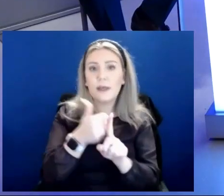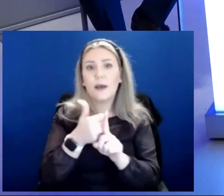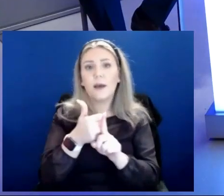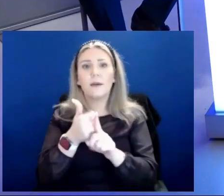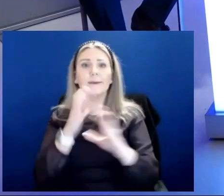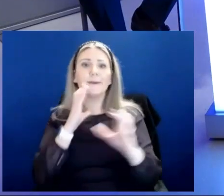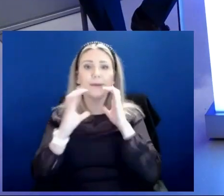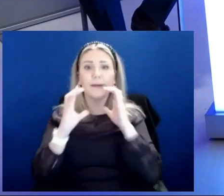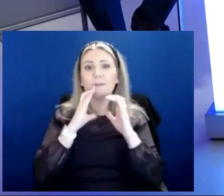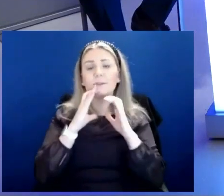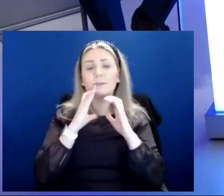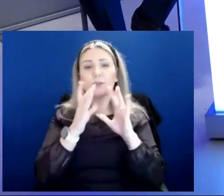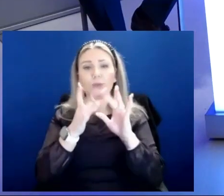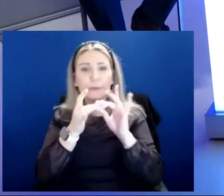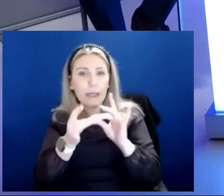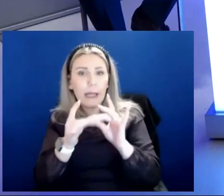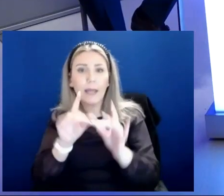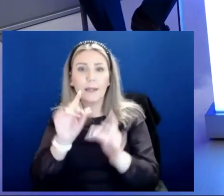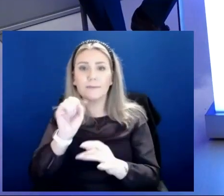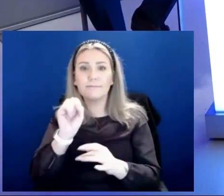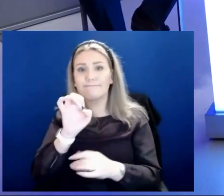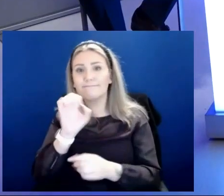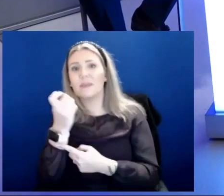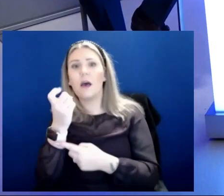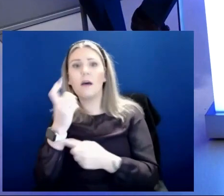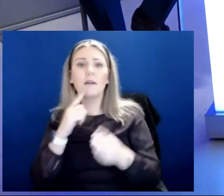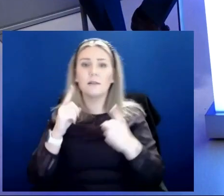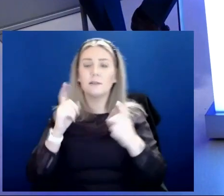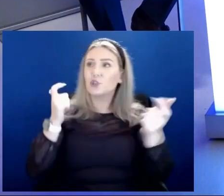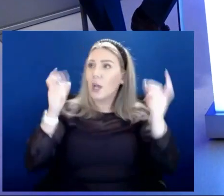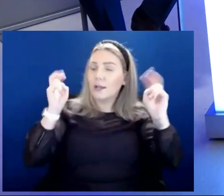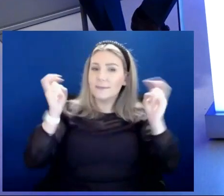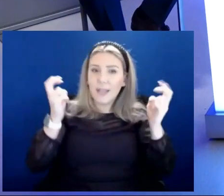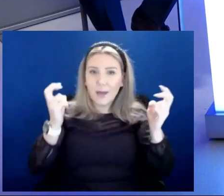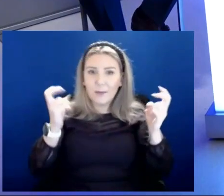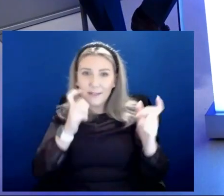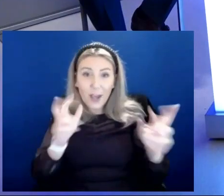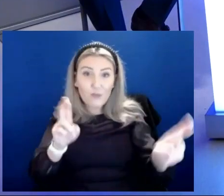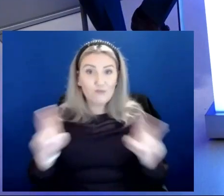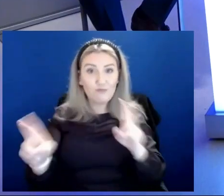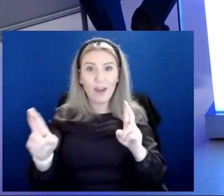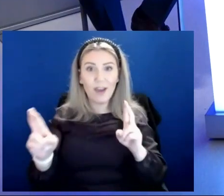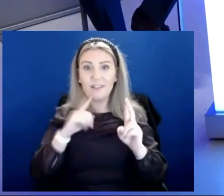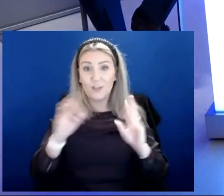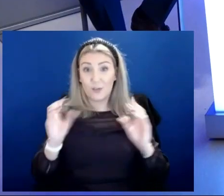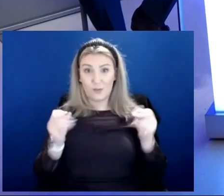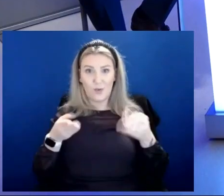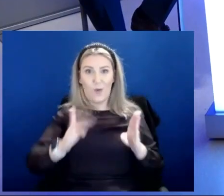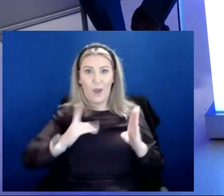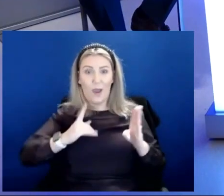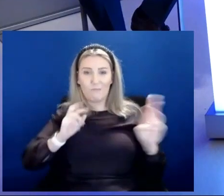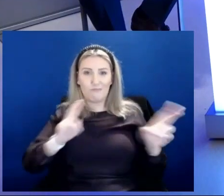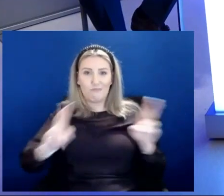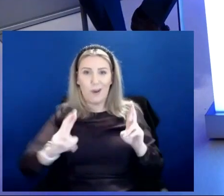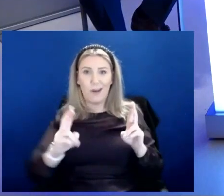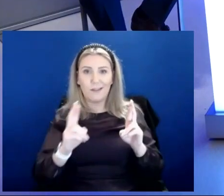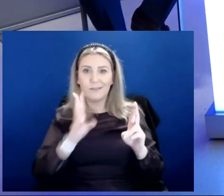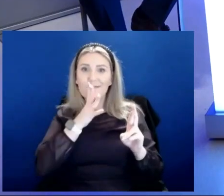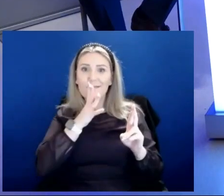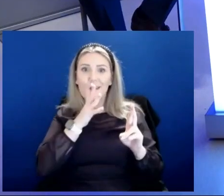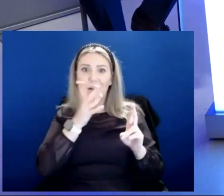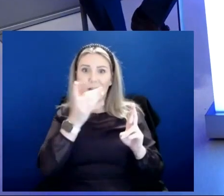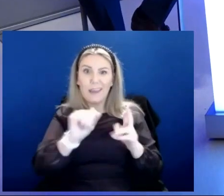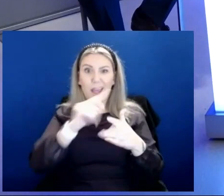same process with these big topics that maybe parents are not ready to? There is no way I'm ready to talk about any of that, but it's a fact,